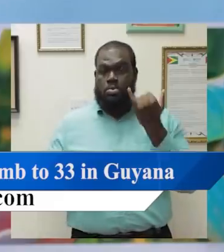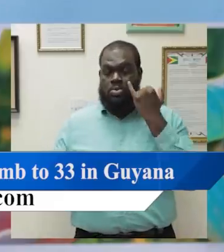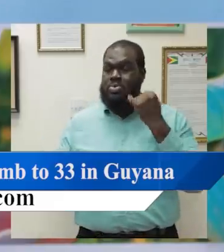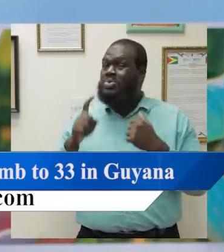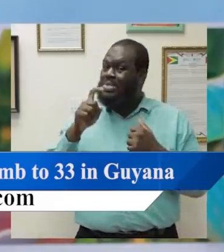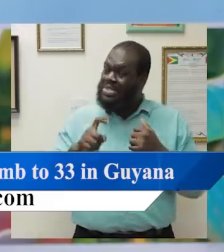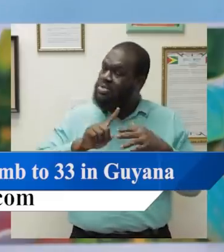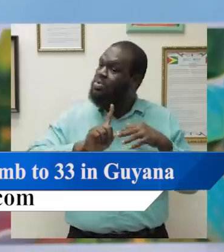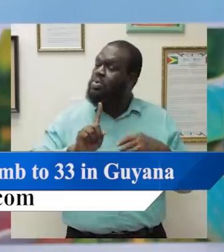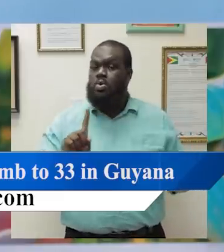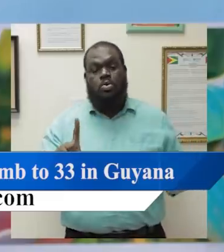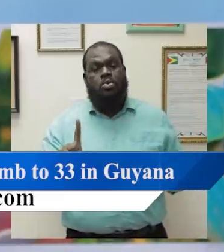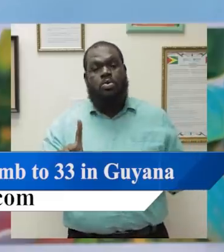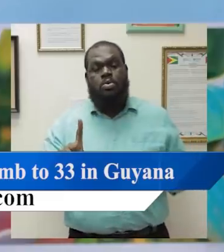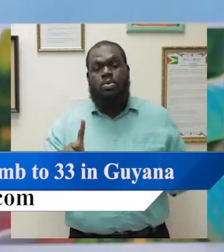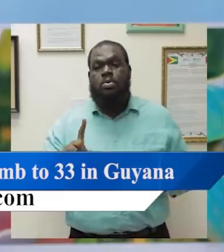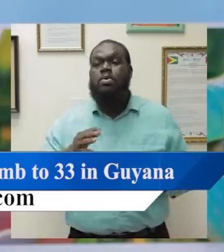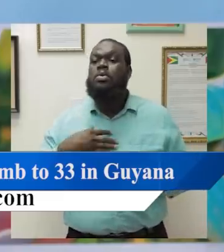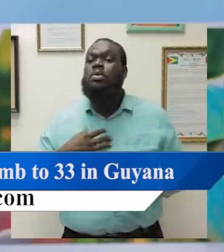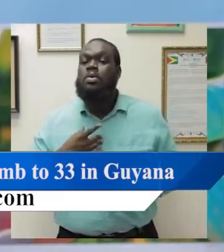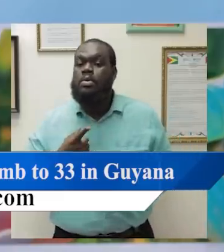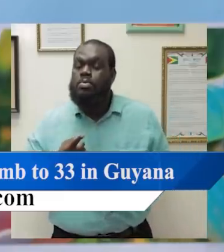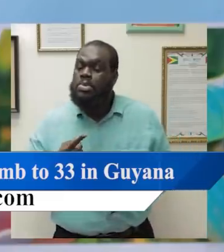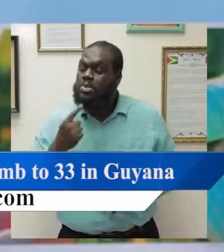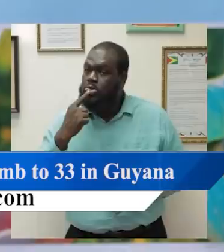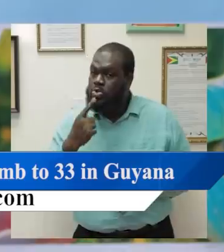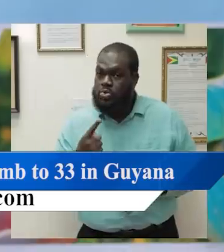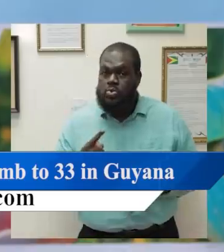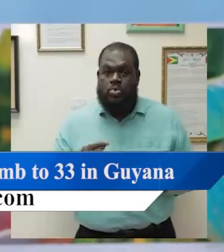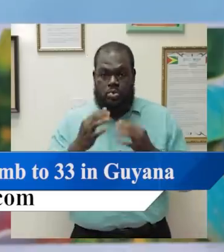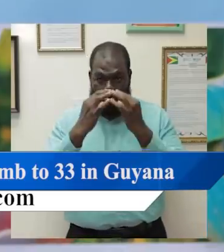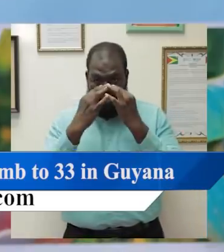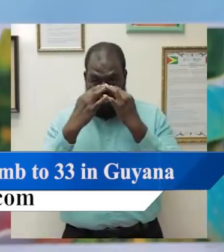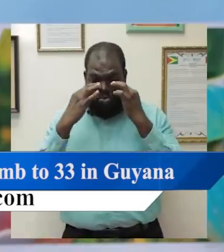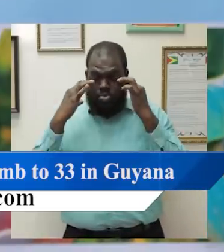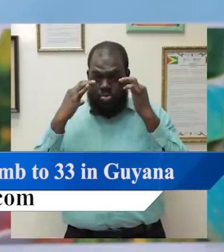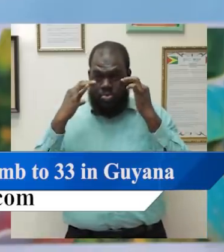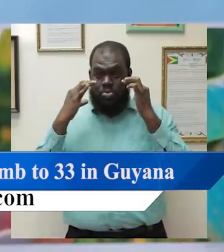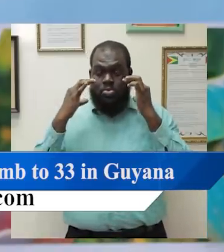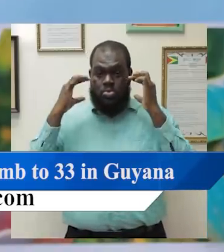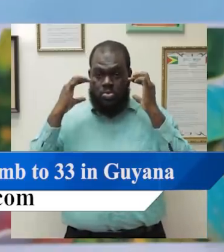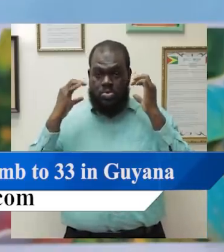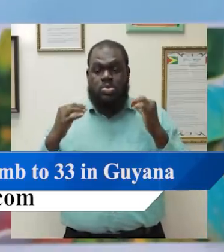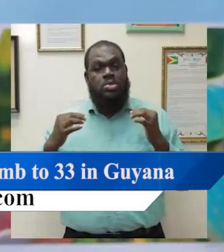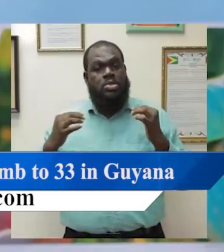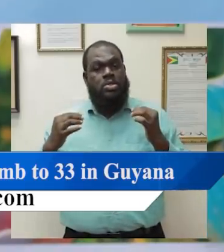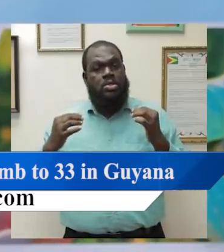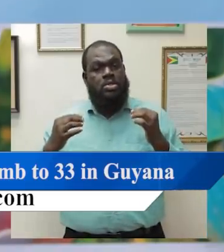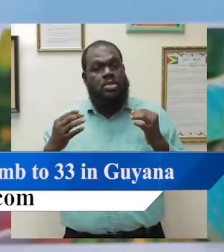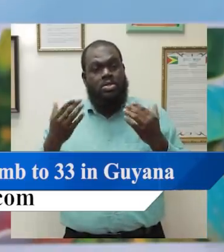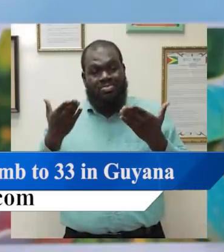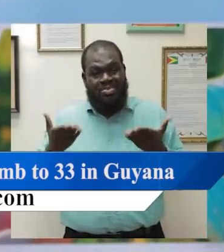day, please ensure that your nose and mouth are covered. This is for